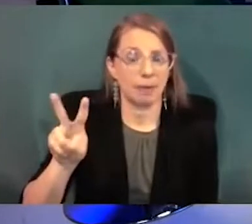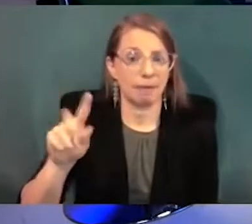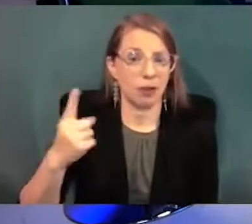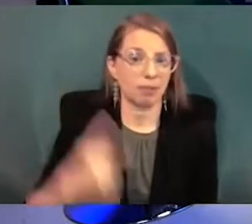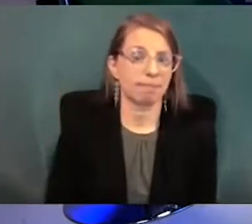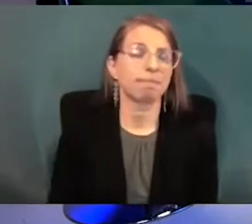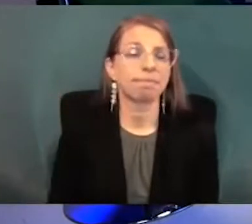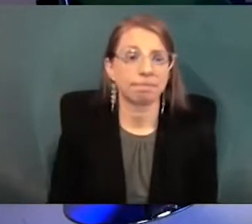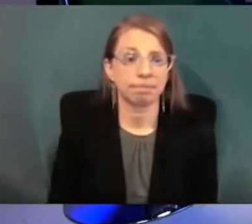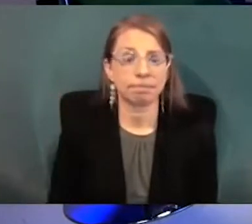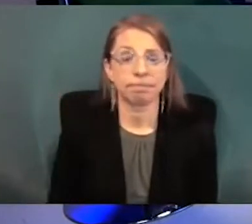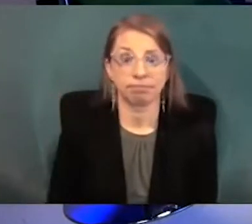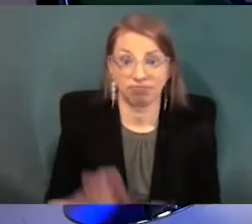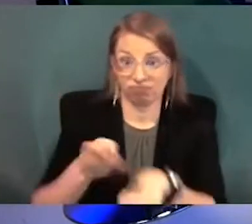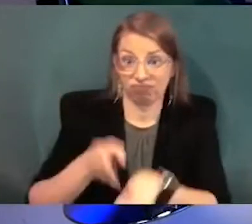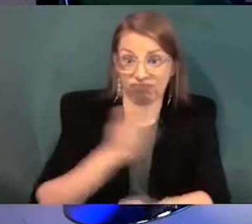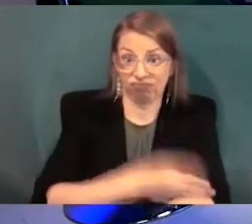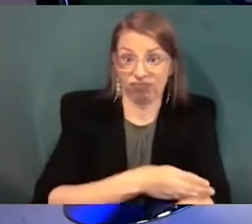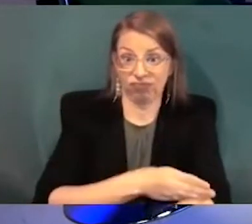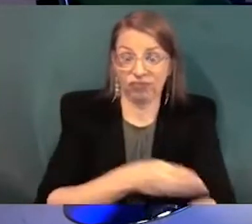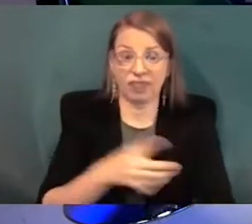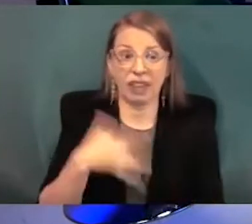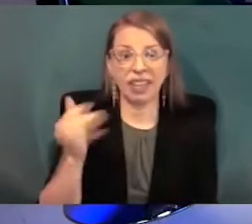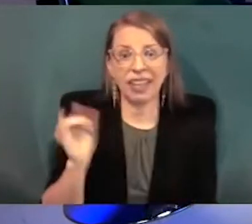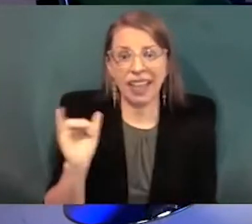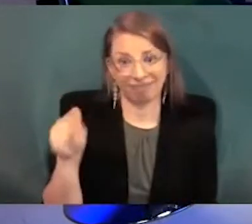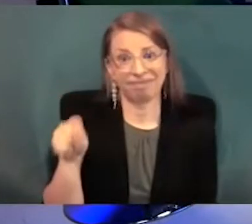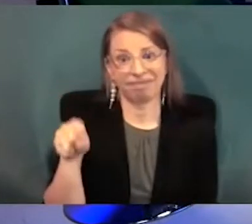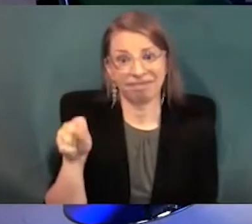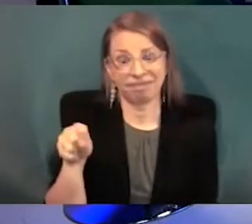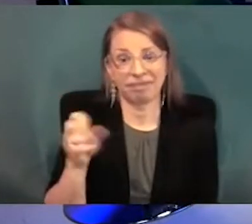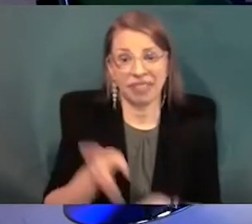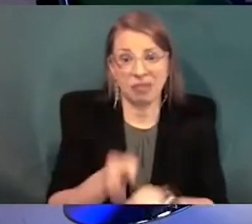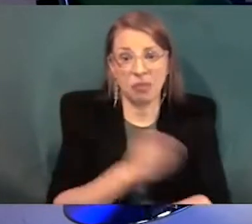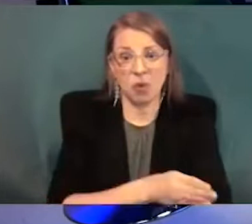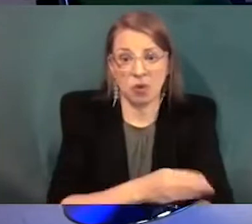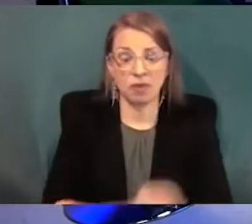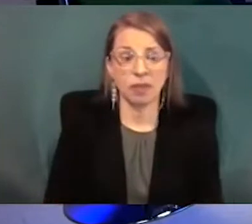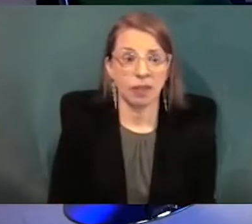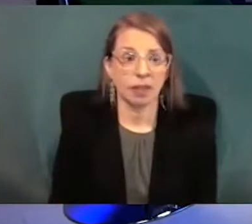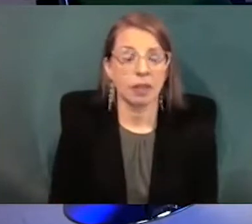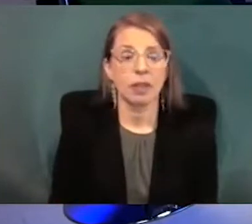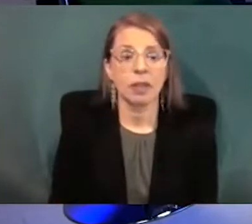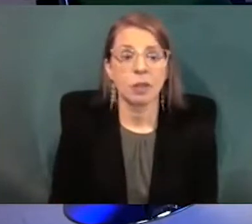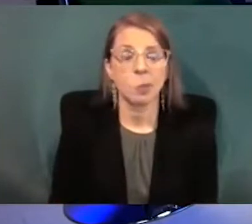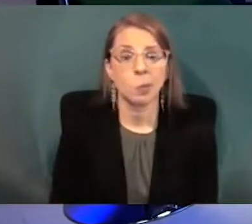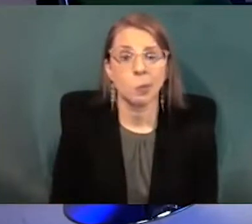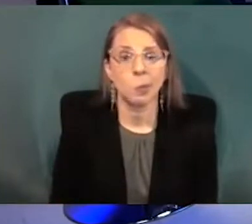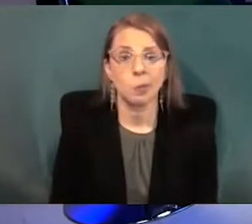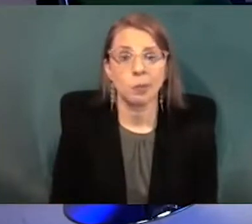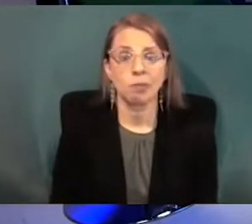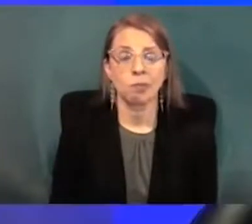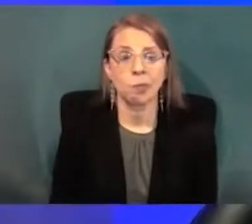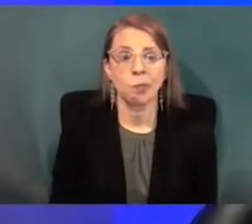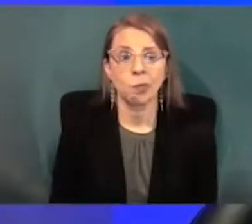gotten any better? I feel like it has. When I probably the first 2